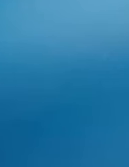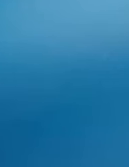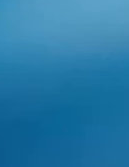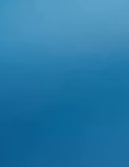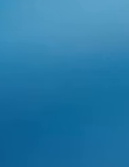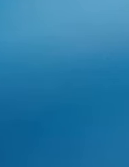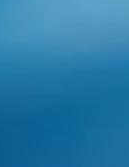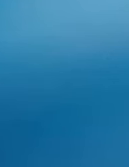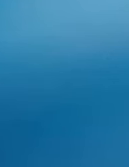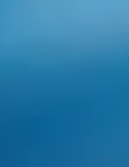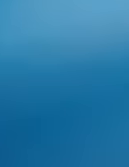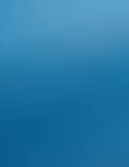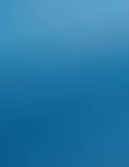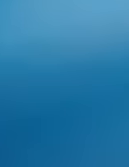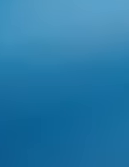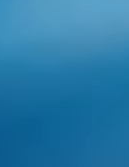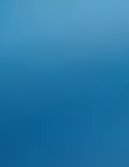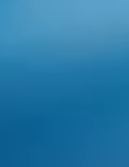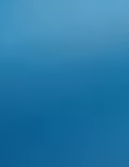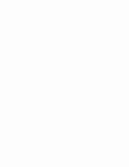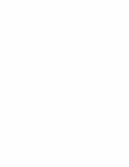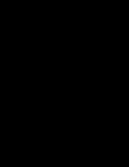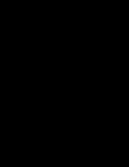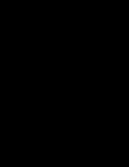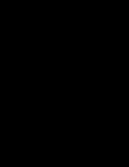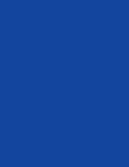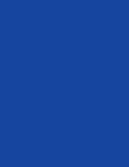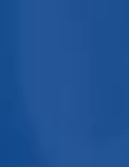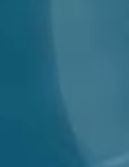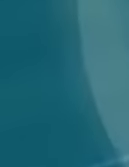Standard Bank, it can be.